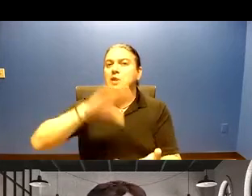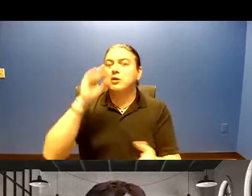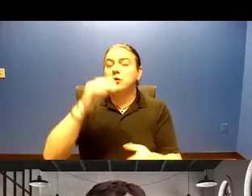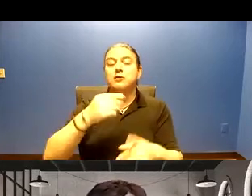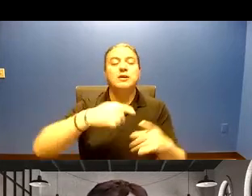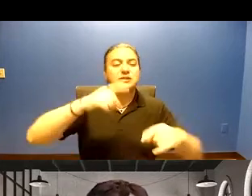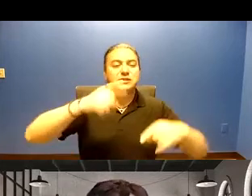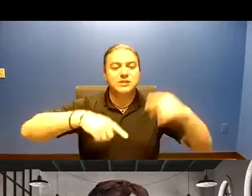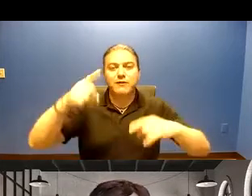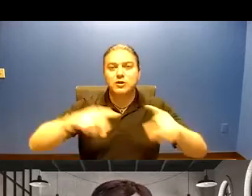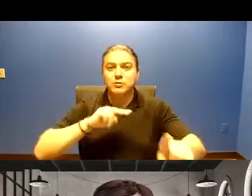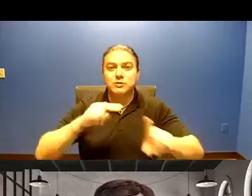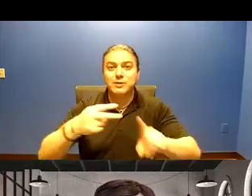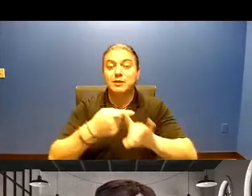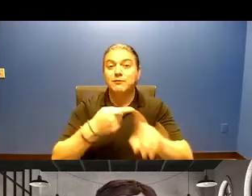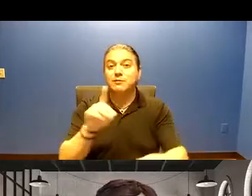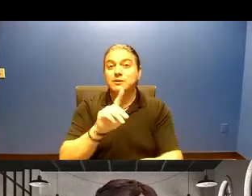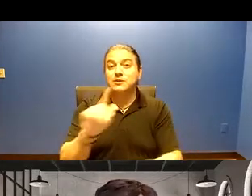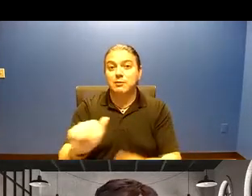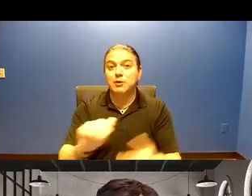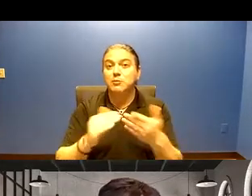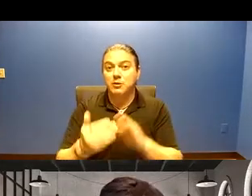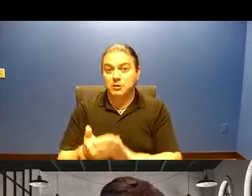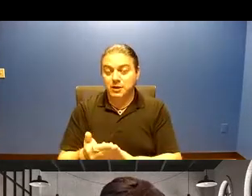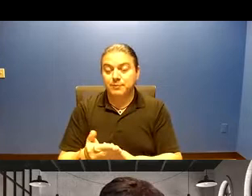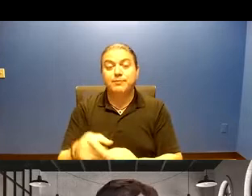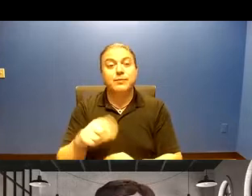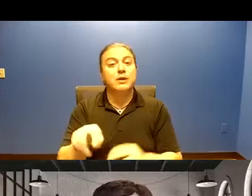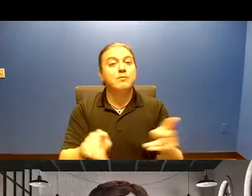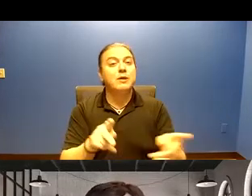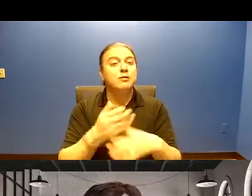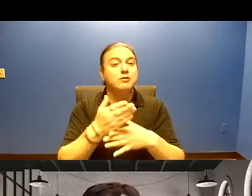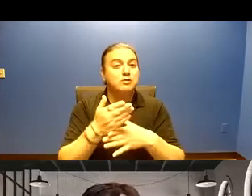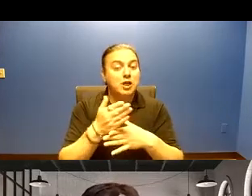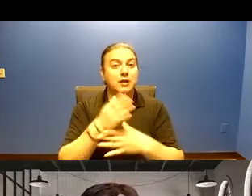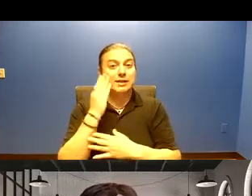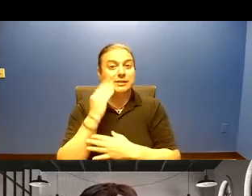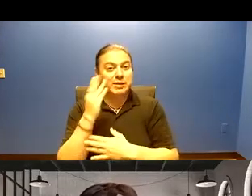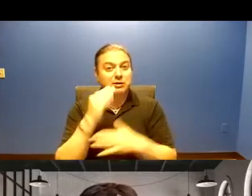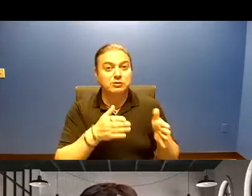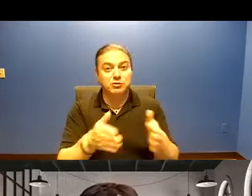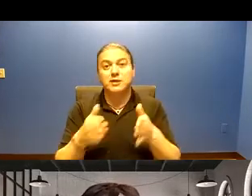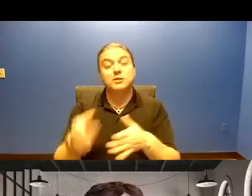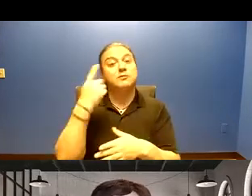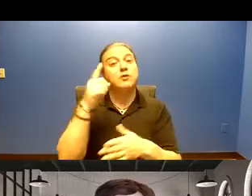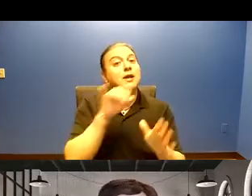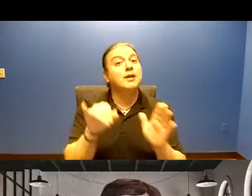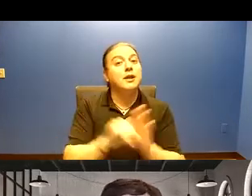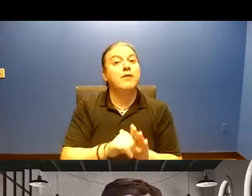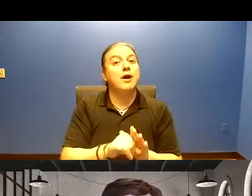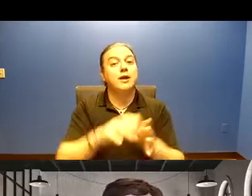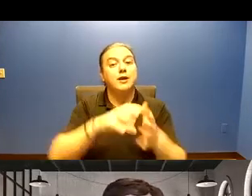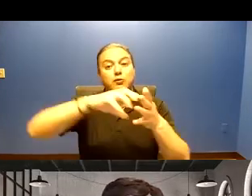perspectives of the disability community as panelists share their experiences and strategies for identifying and removing barriers to